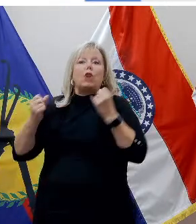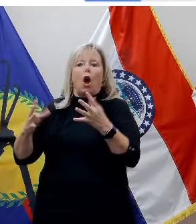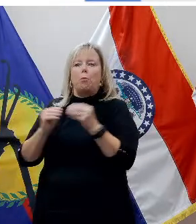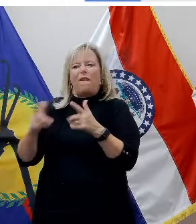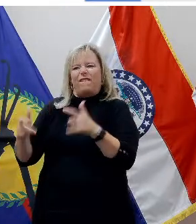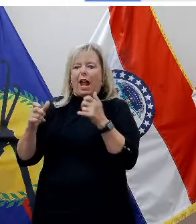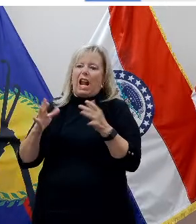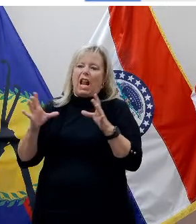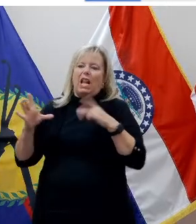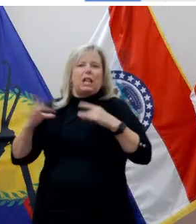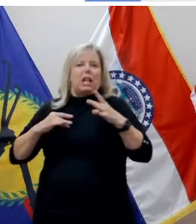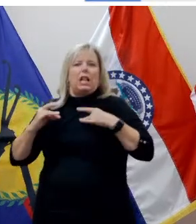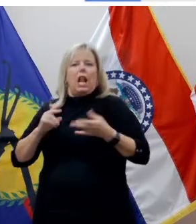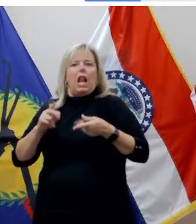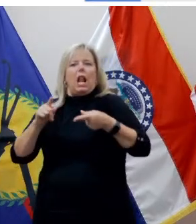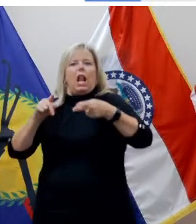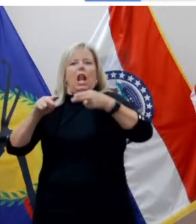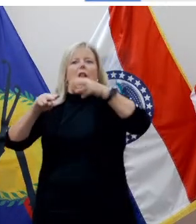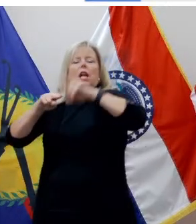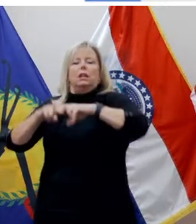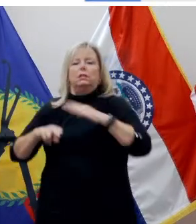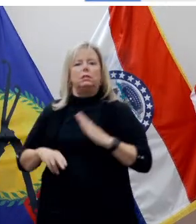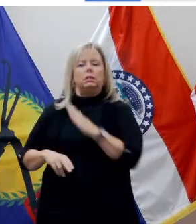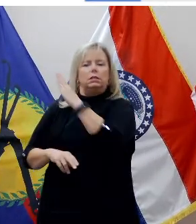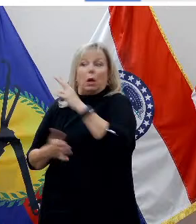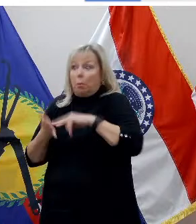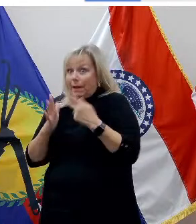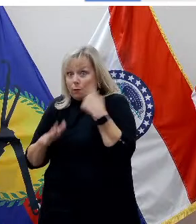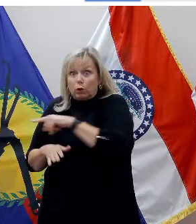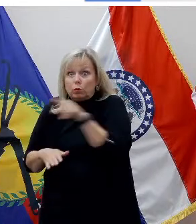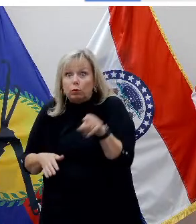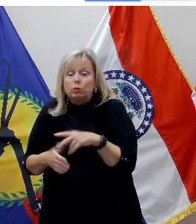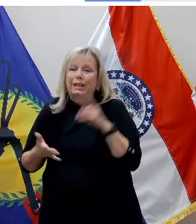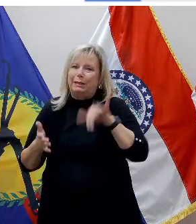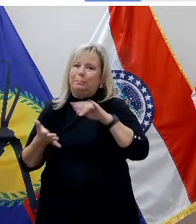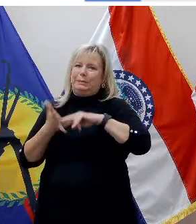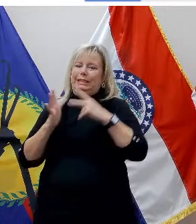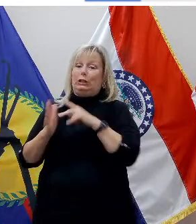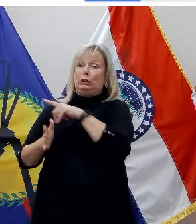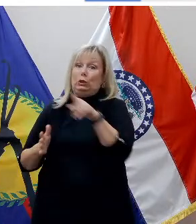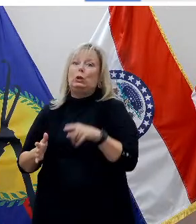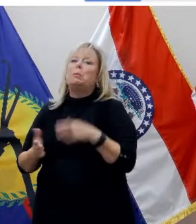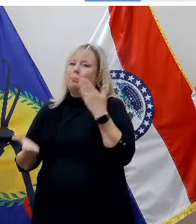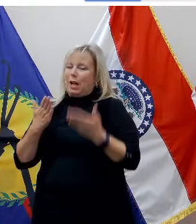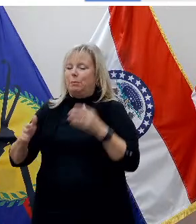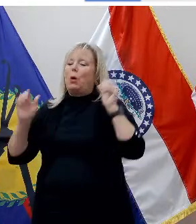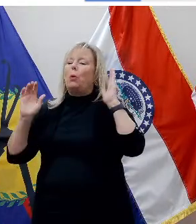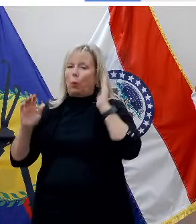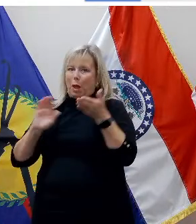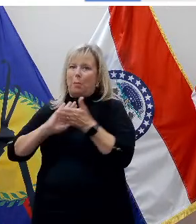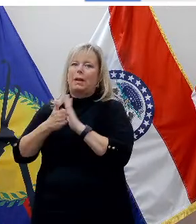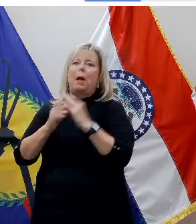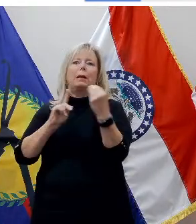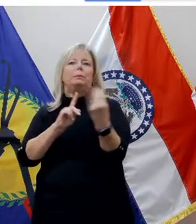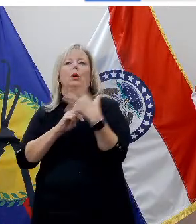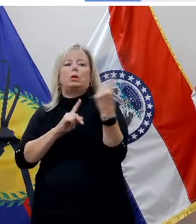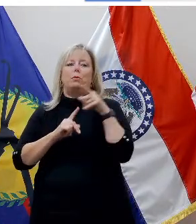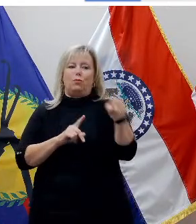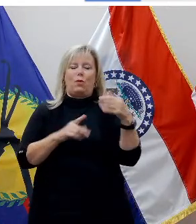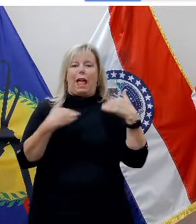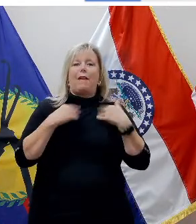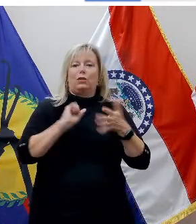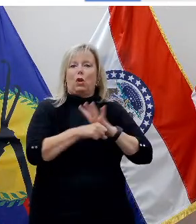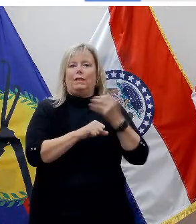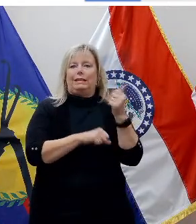level of community transmission. What does this really mean for you? It means that you are very likely to be exposed to someone with